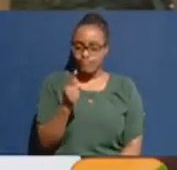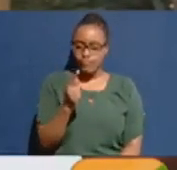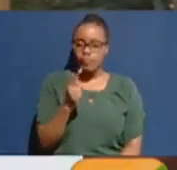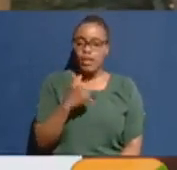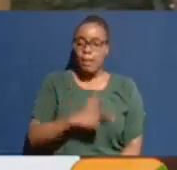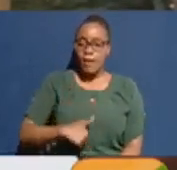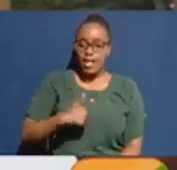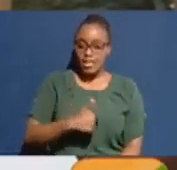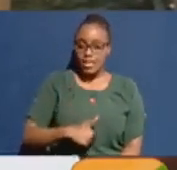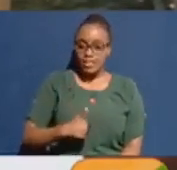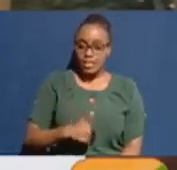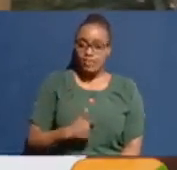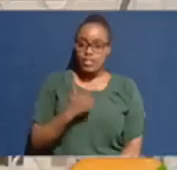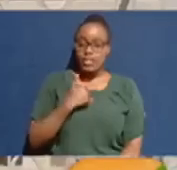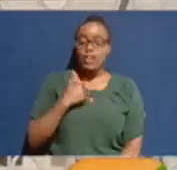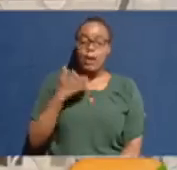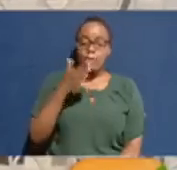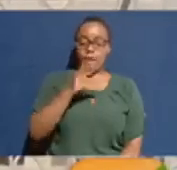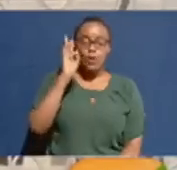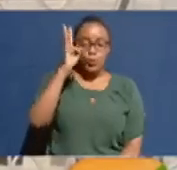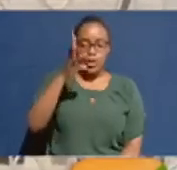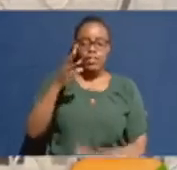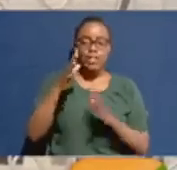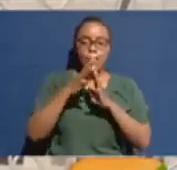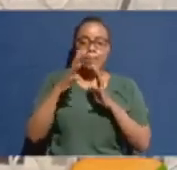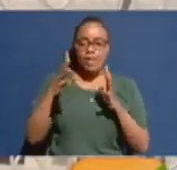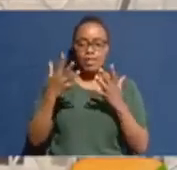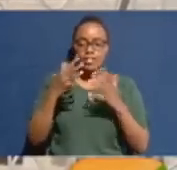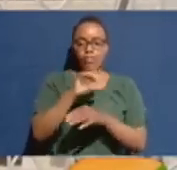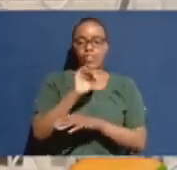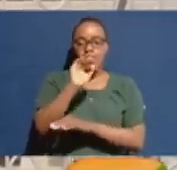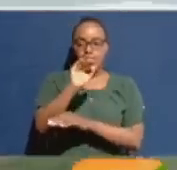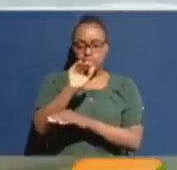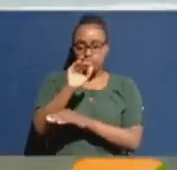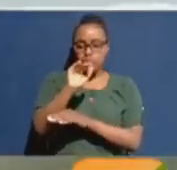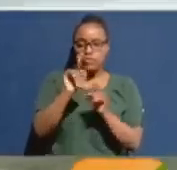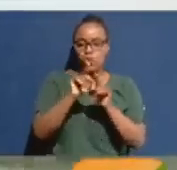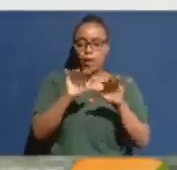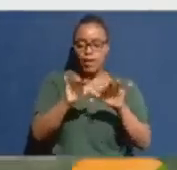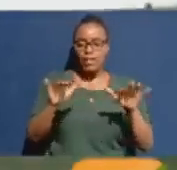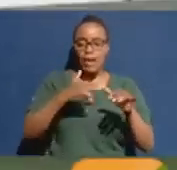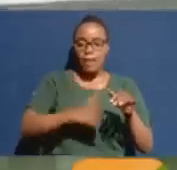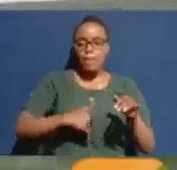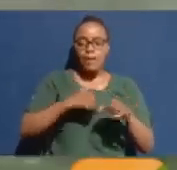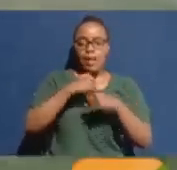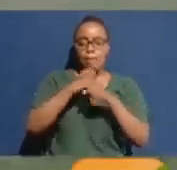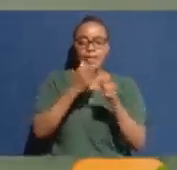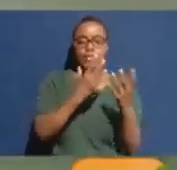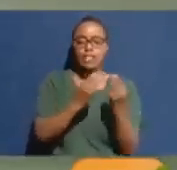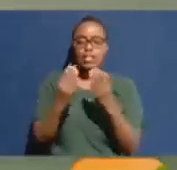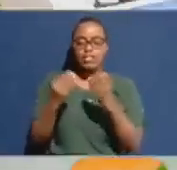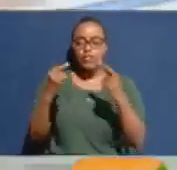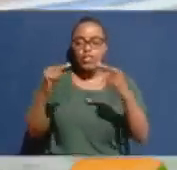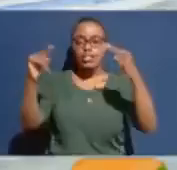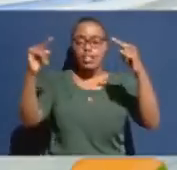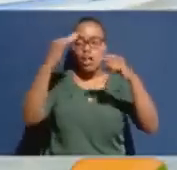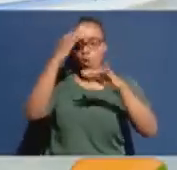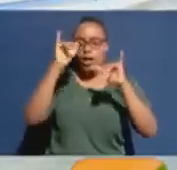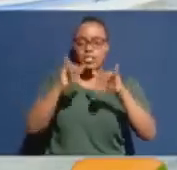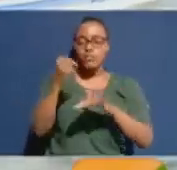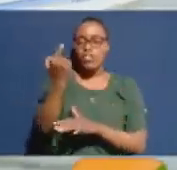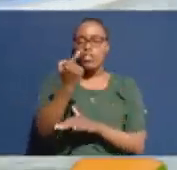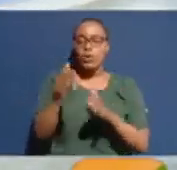Malindi is bouncing back. The biggest call to the authorities is to market Malindi and make it easy for business to flourish, as it remains the